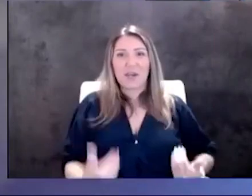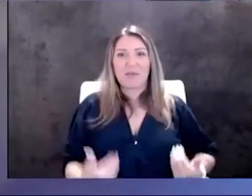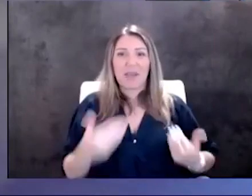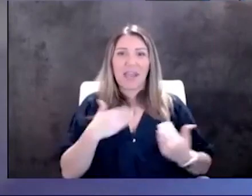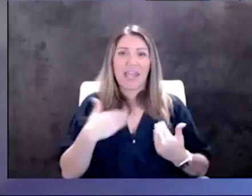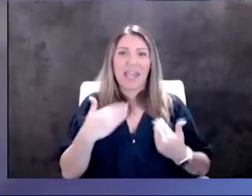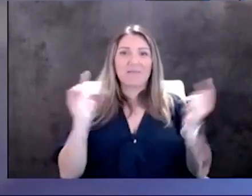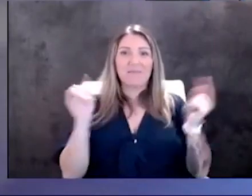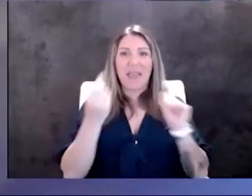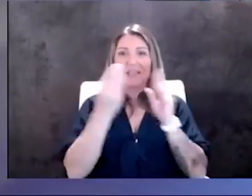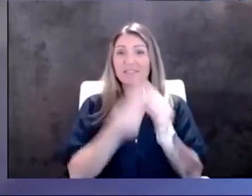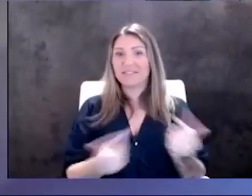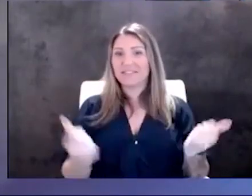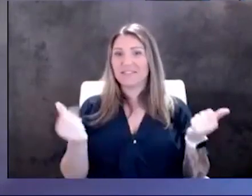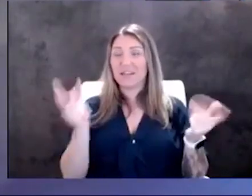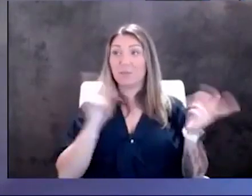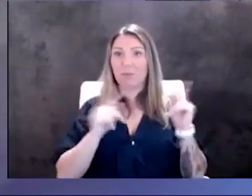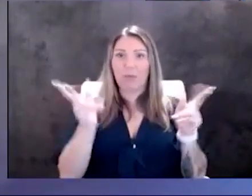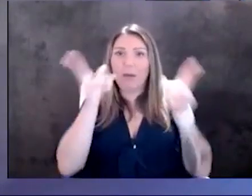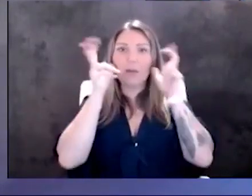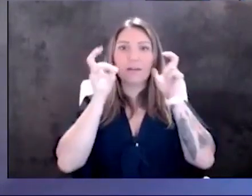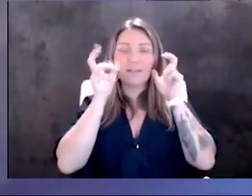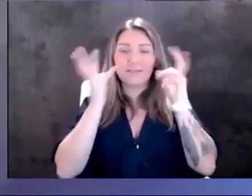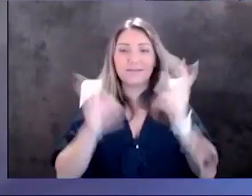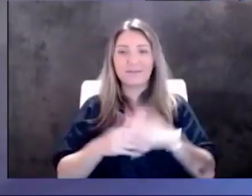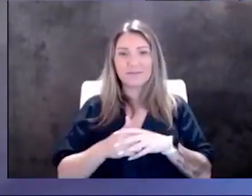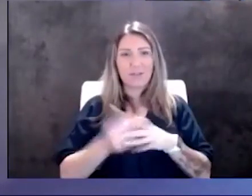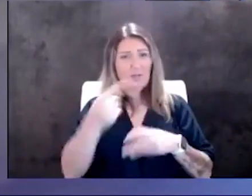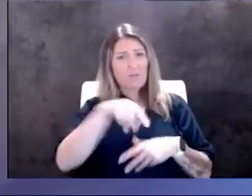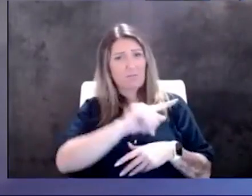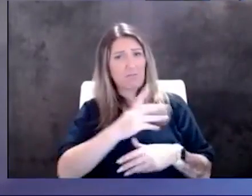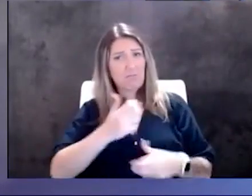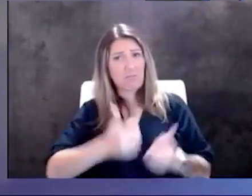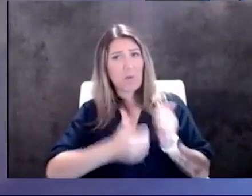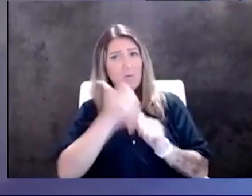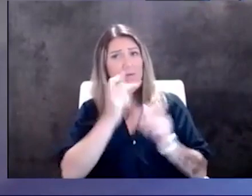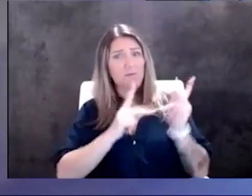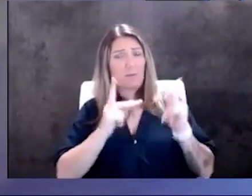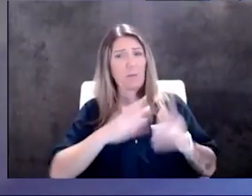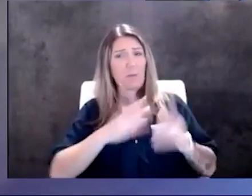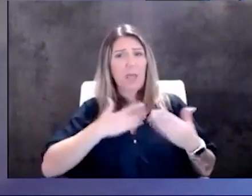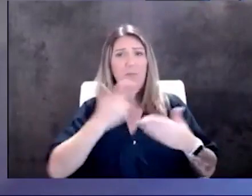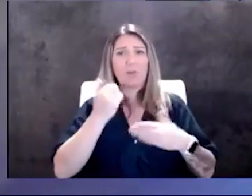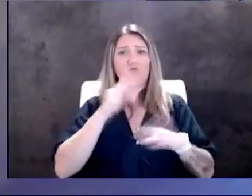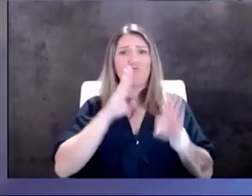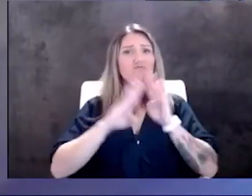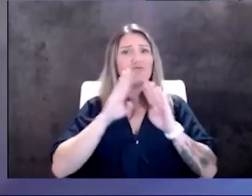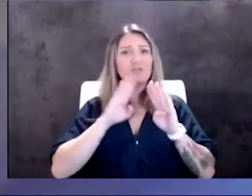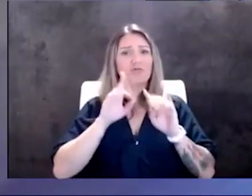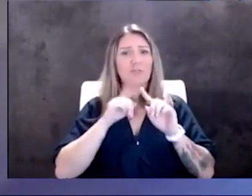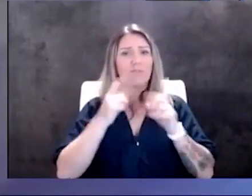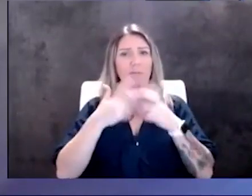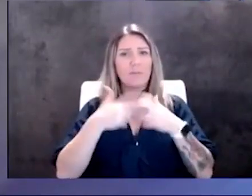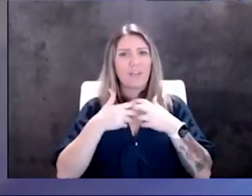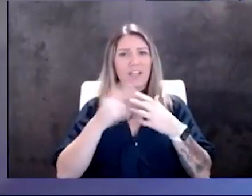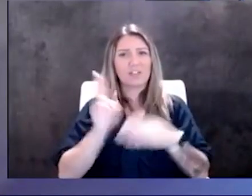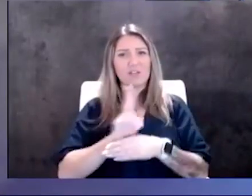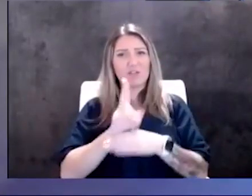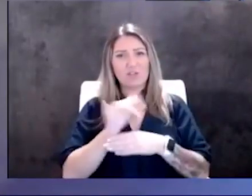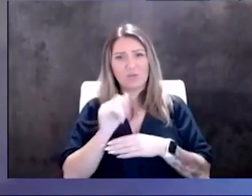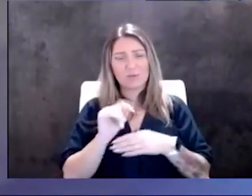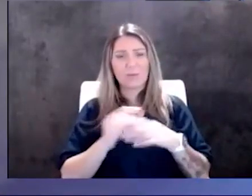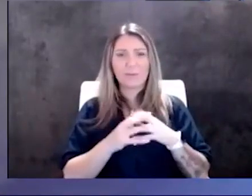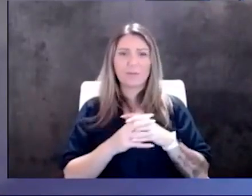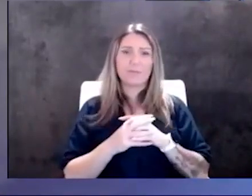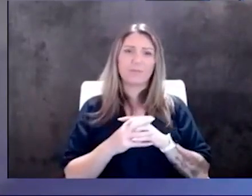I think it makes people listen Are up. most people happy with the device itself, or do they get frustrated by the device and having to wear it? They got something plugged in. Yeah, that's a